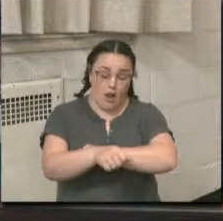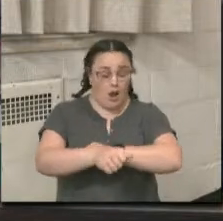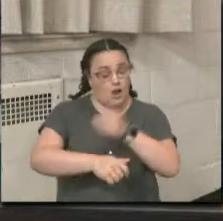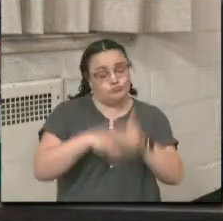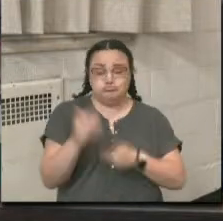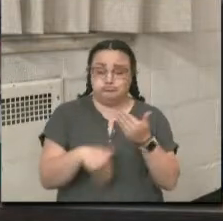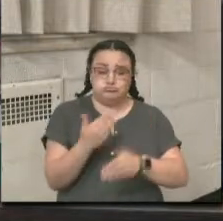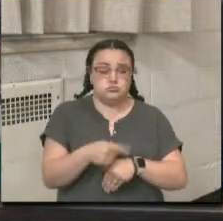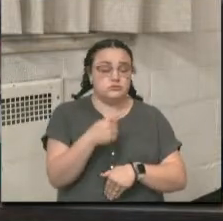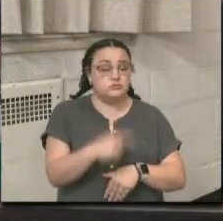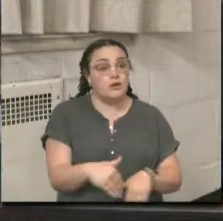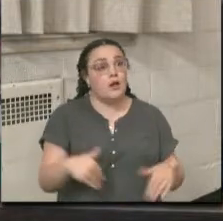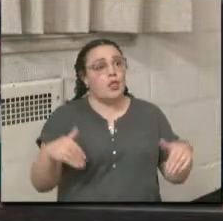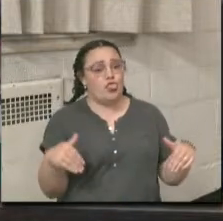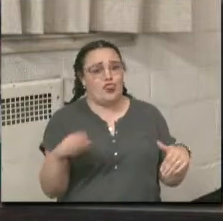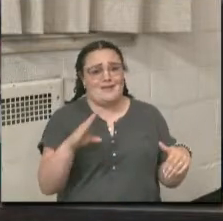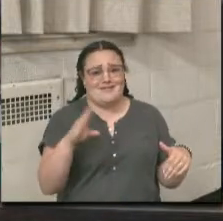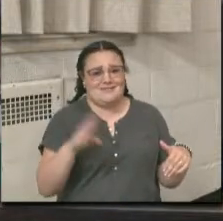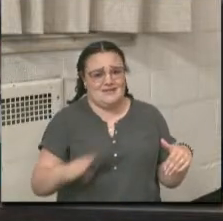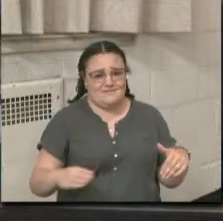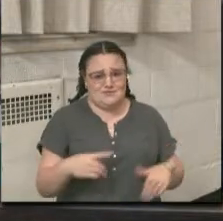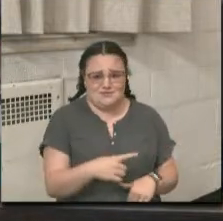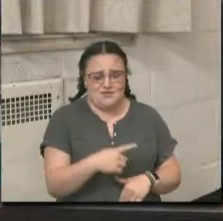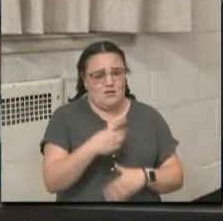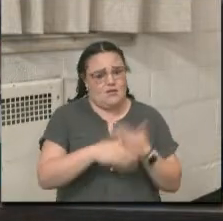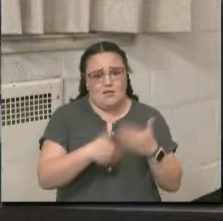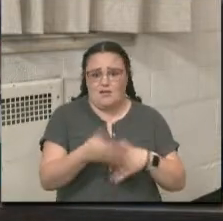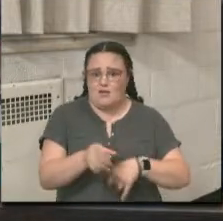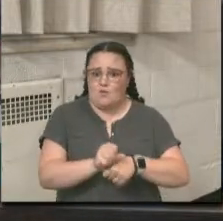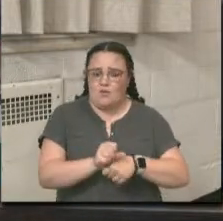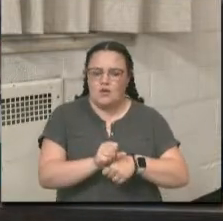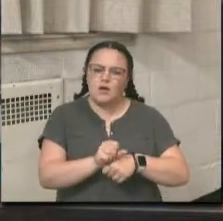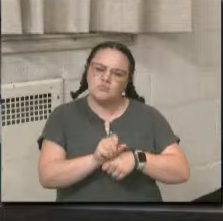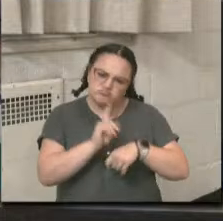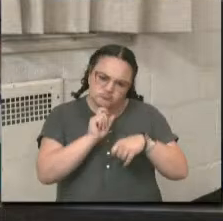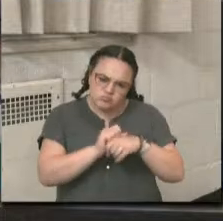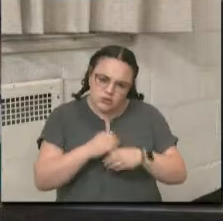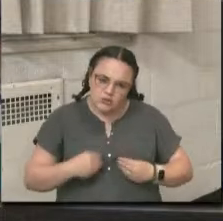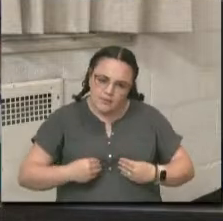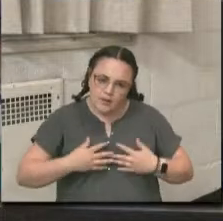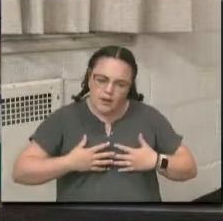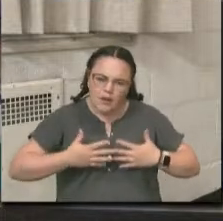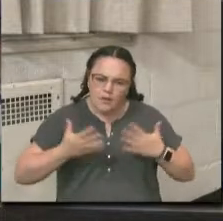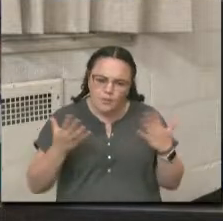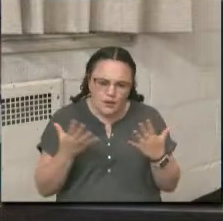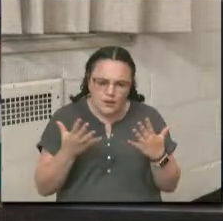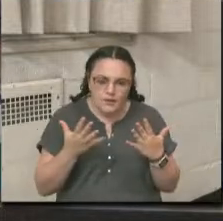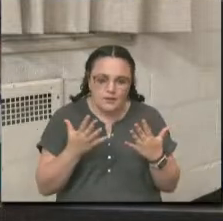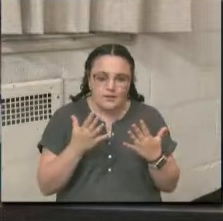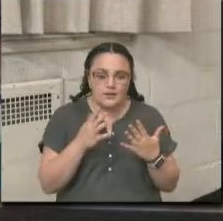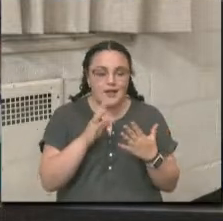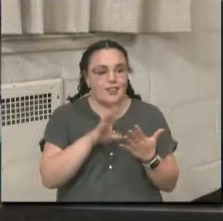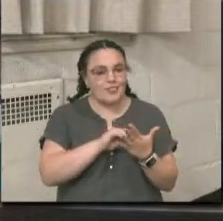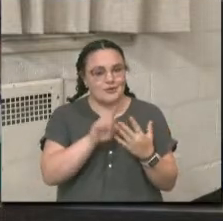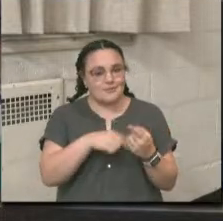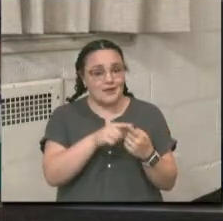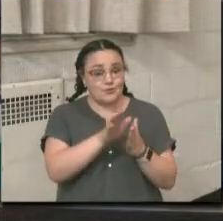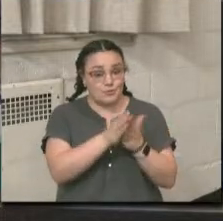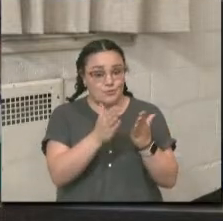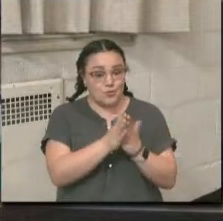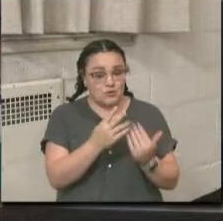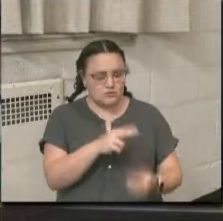lacking on it. But what really inspired me about you was when I learned about your books. I was